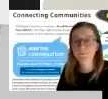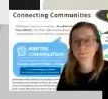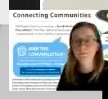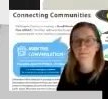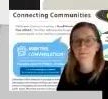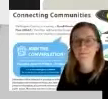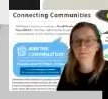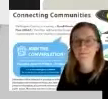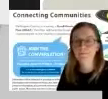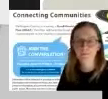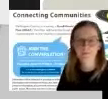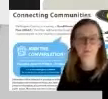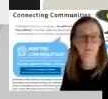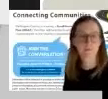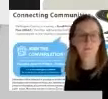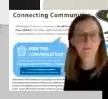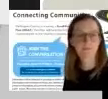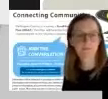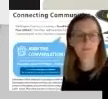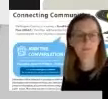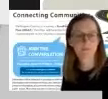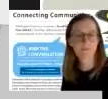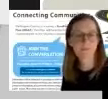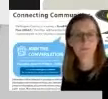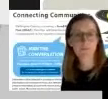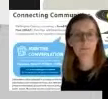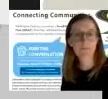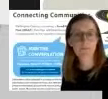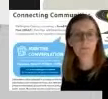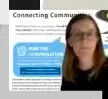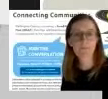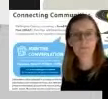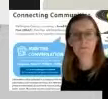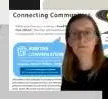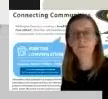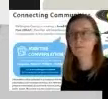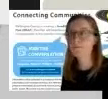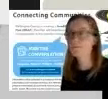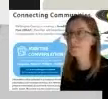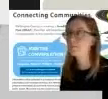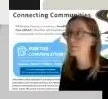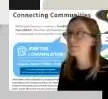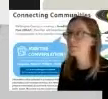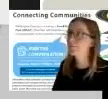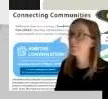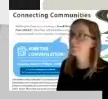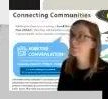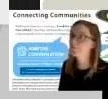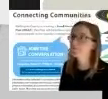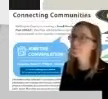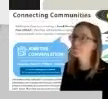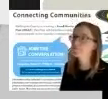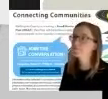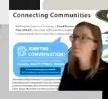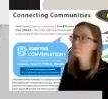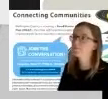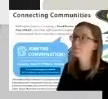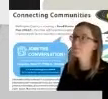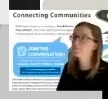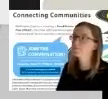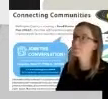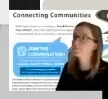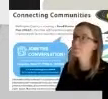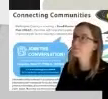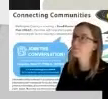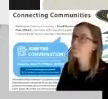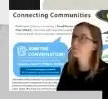you, the public, in person at an open house. So the county does appreciate your attendance and